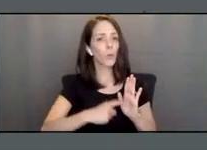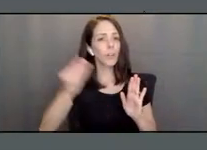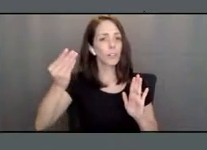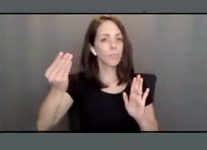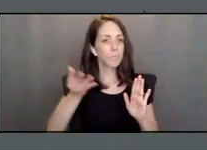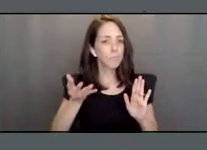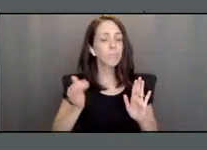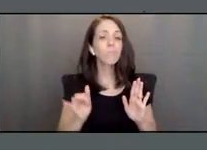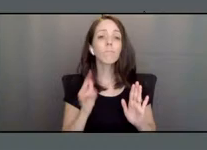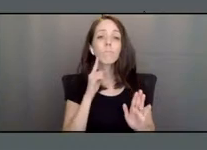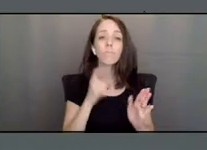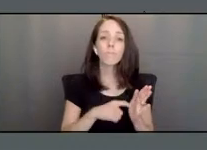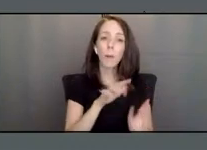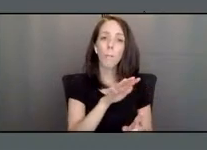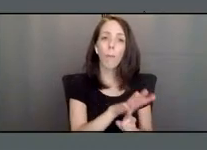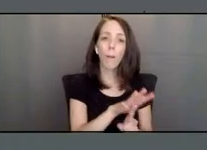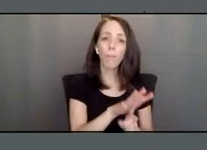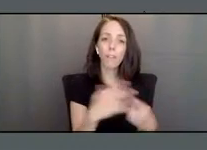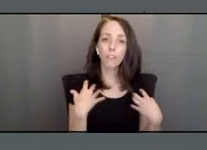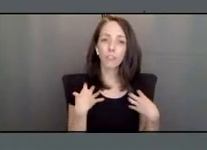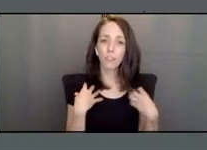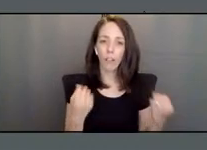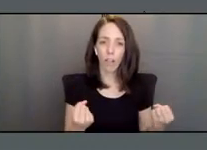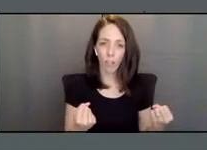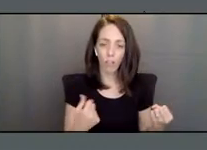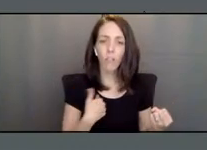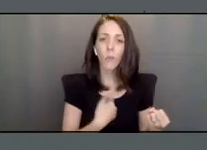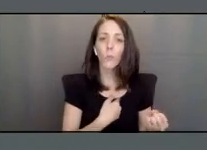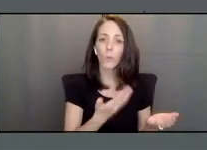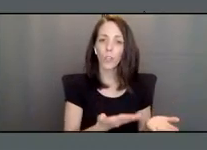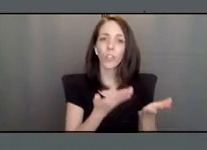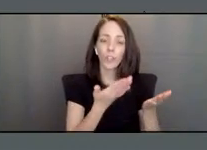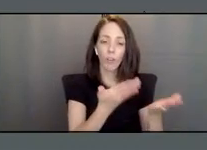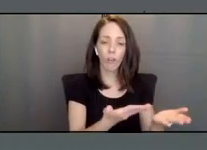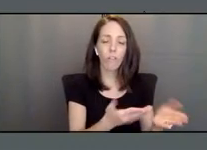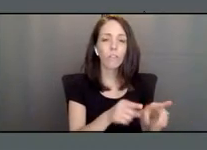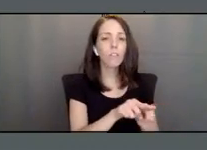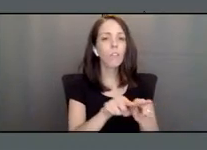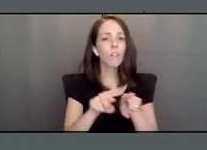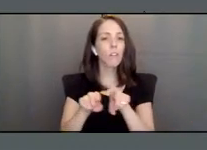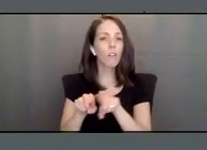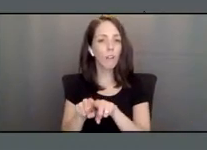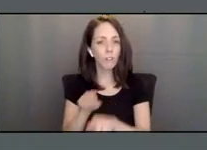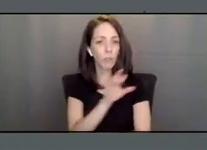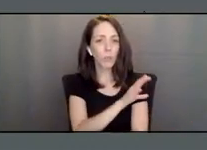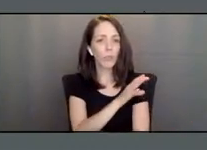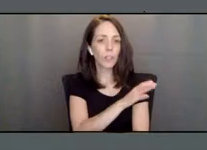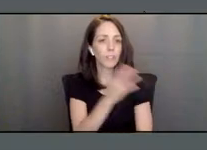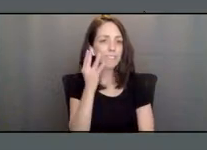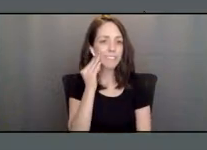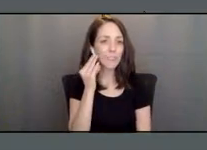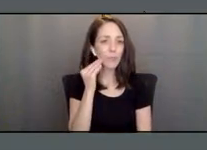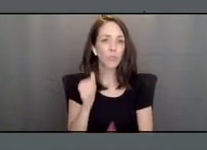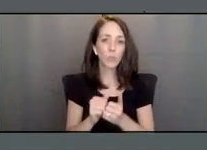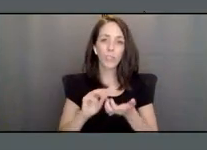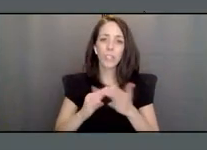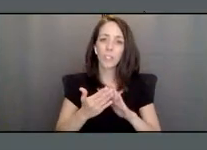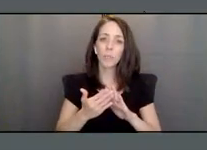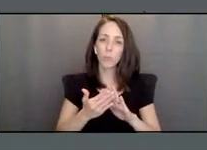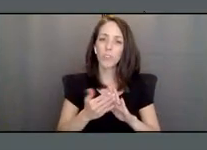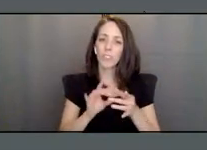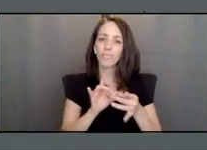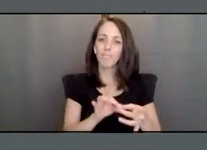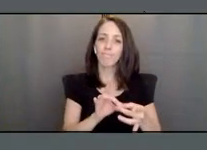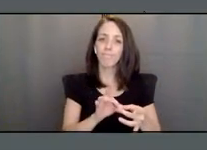health curricula that we offer, and particularly also our clinical experiences, which are community-based through our interprofessional